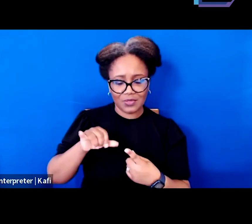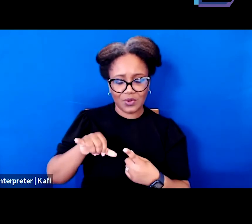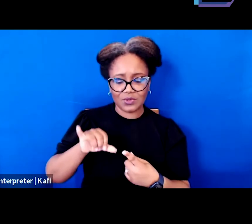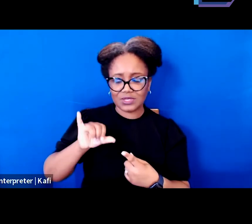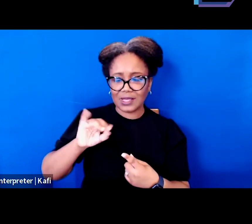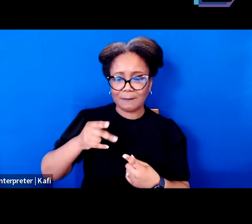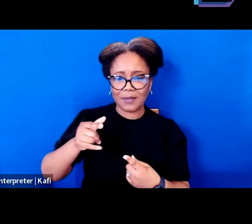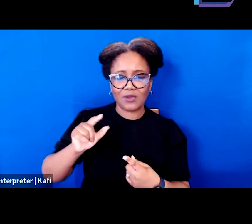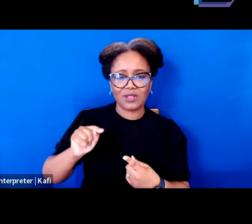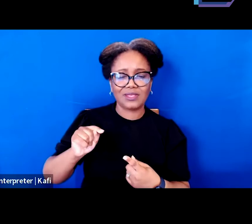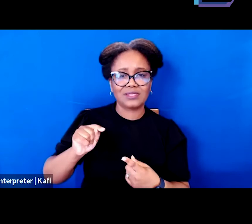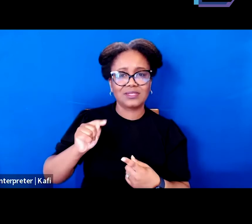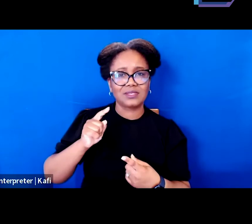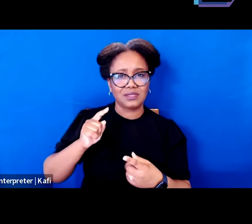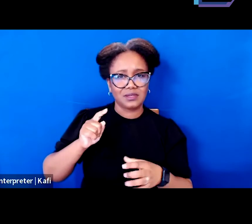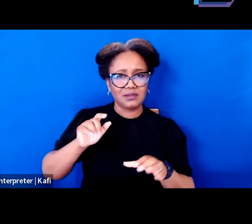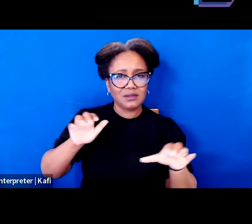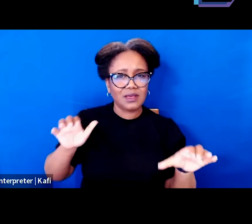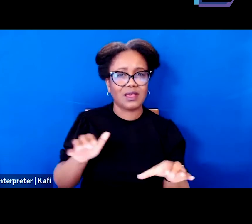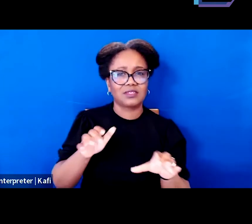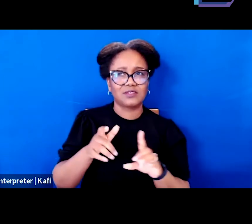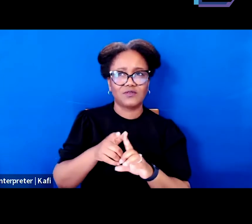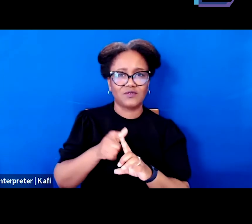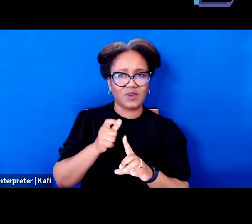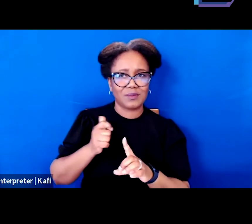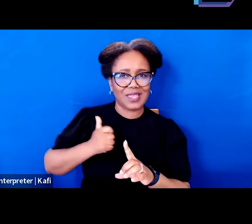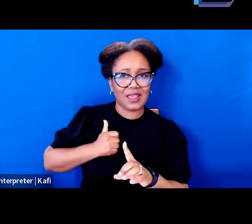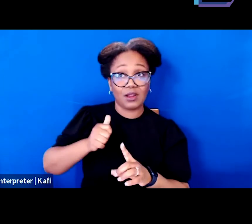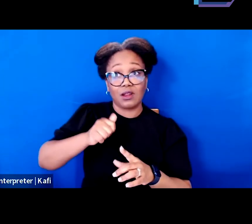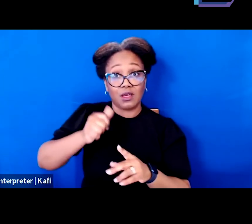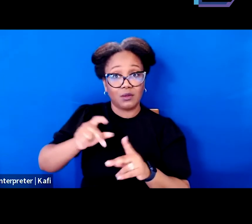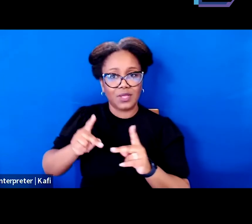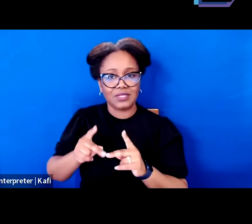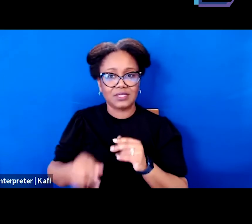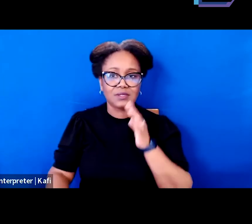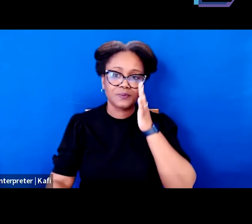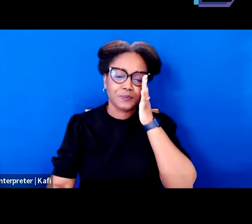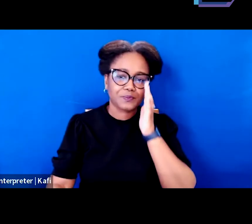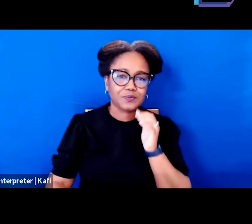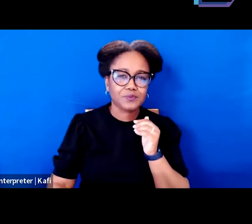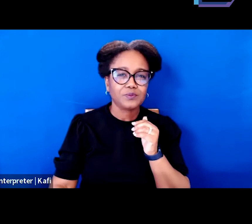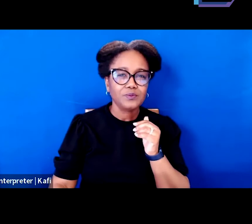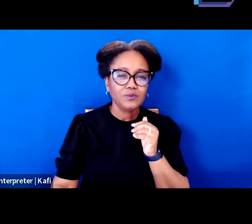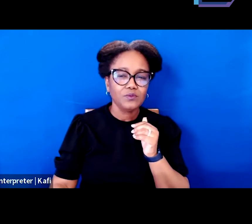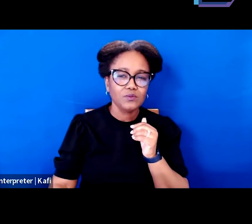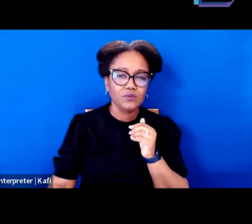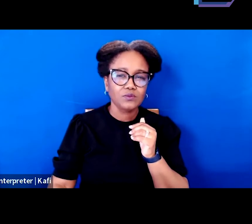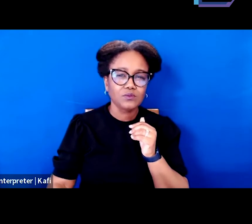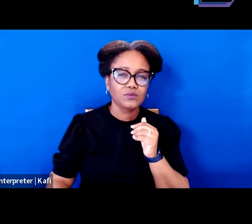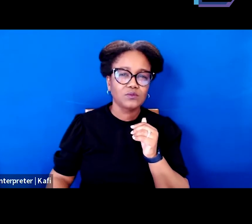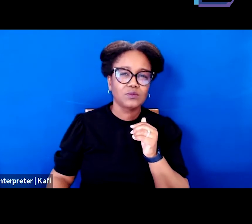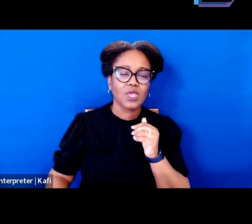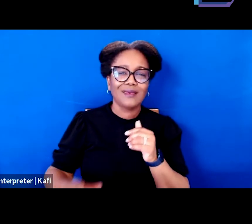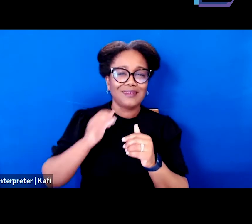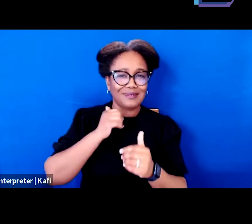women, and to the extent to which that we see ourselves as understanding that